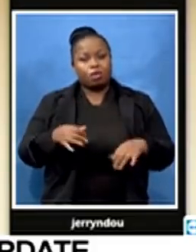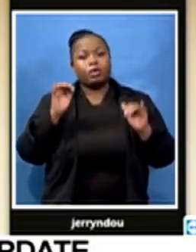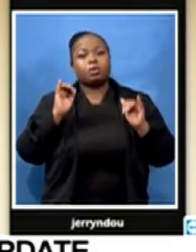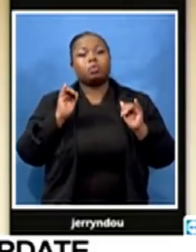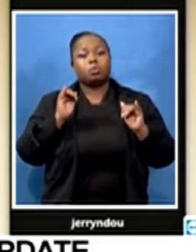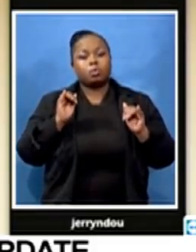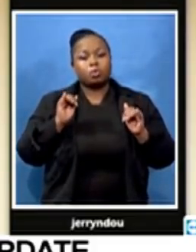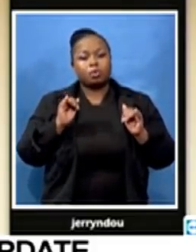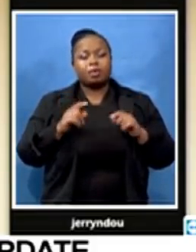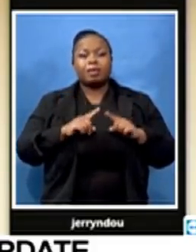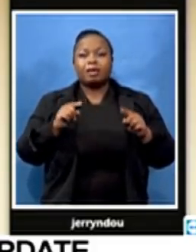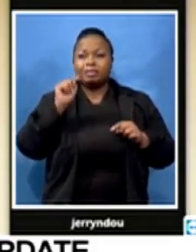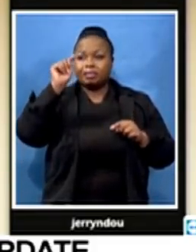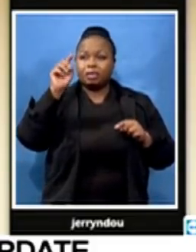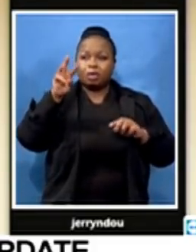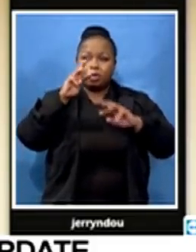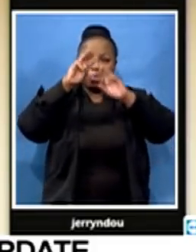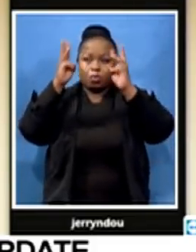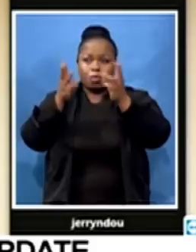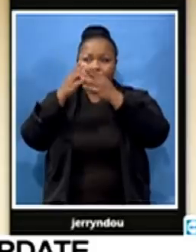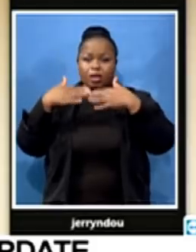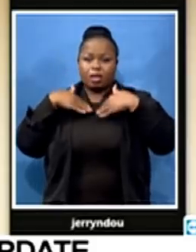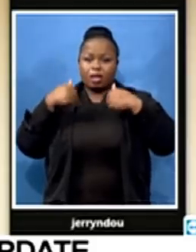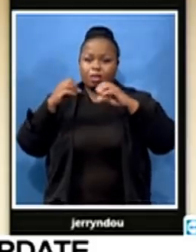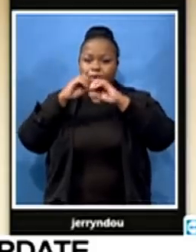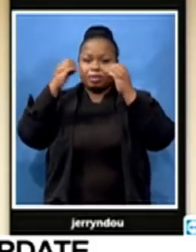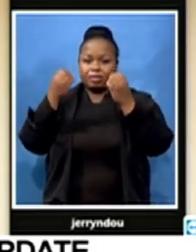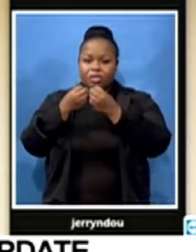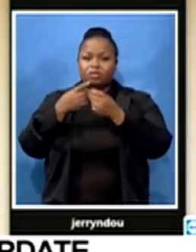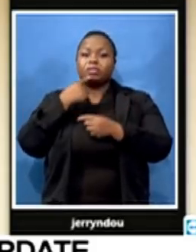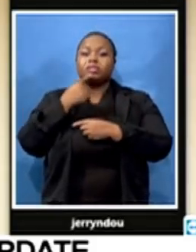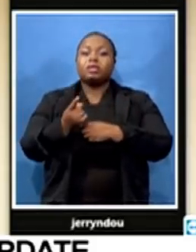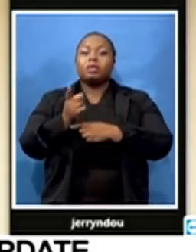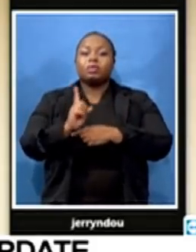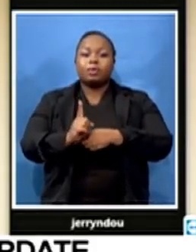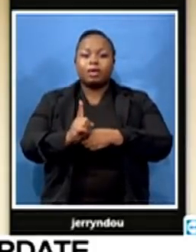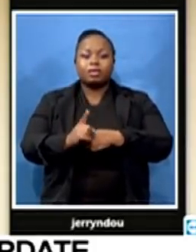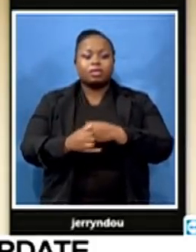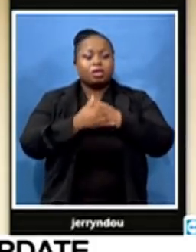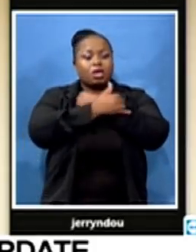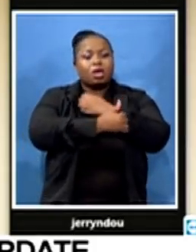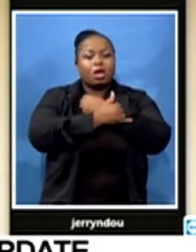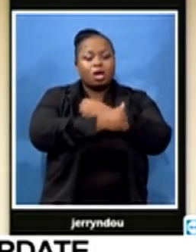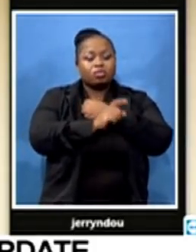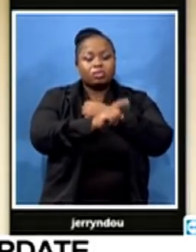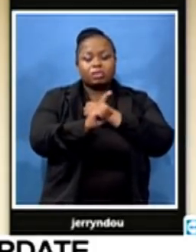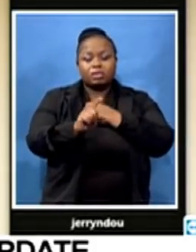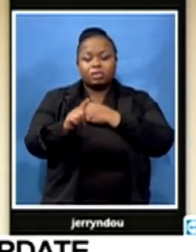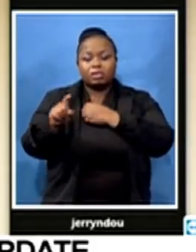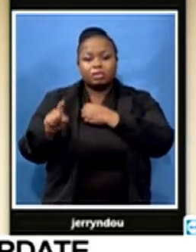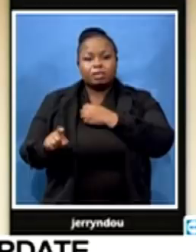be implementing a strategic combination of both containment and mitigation